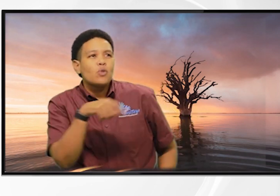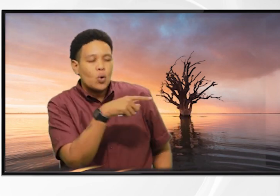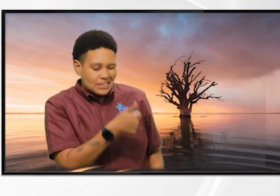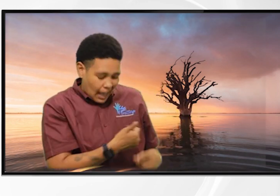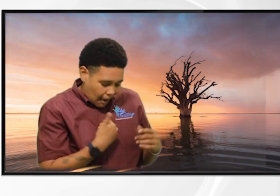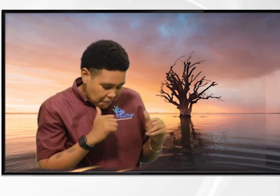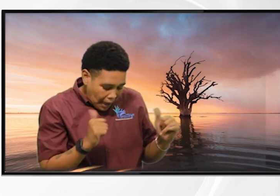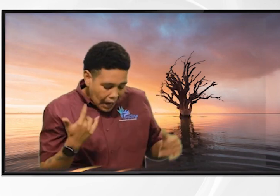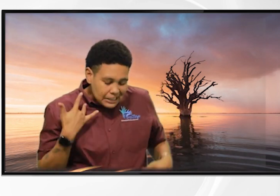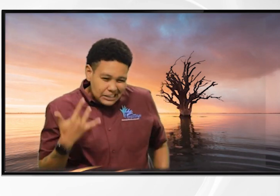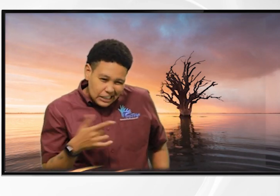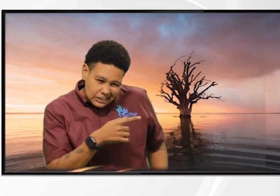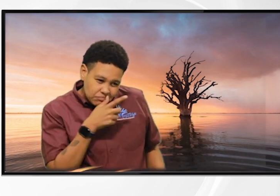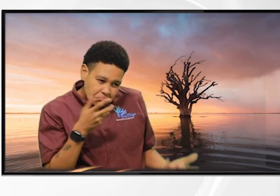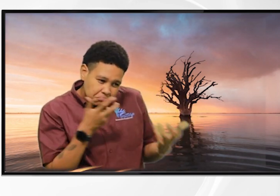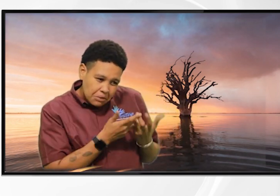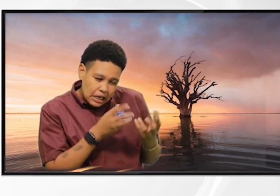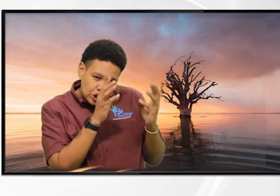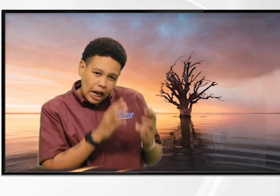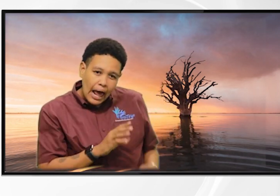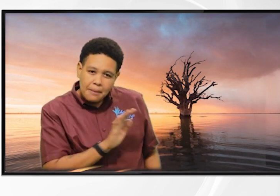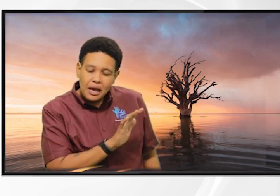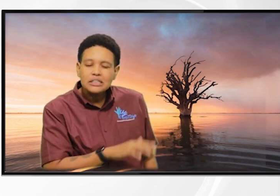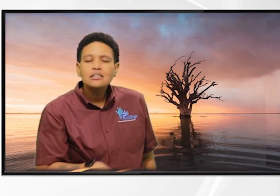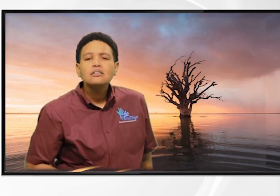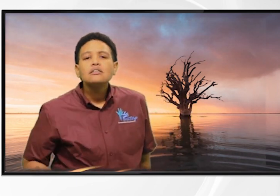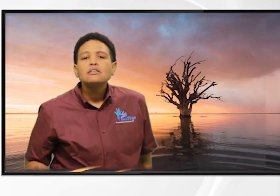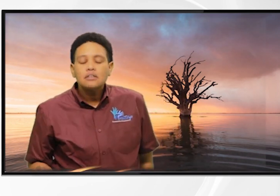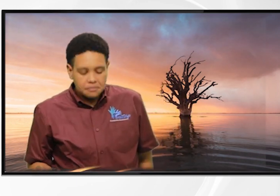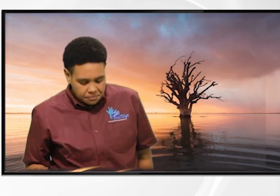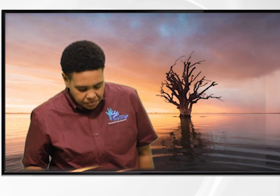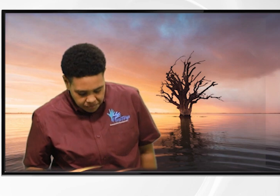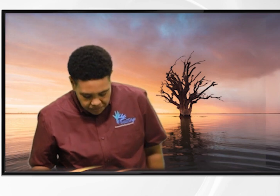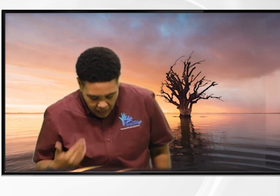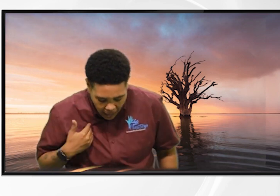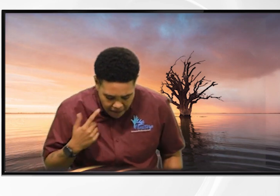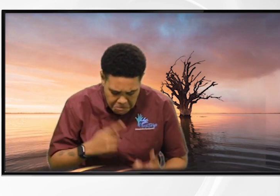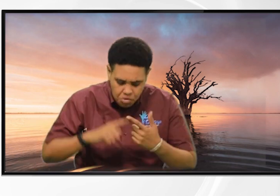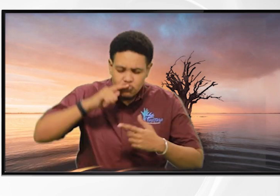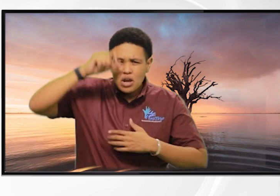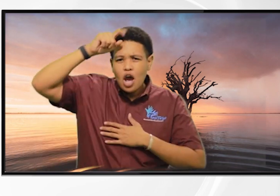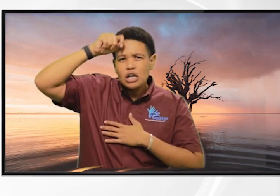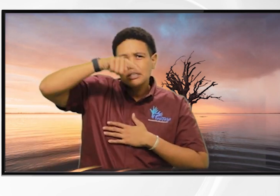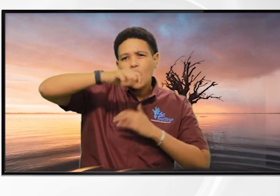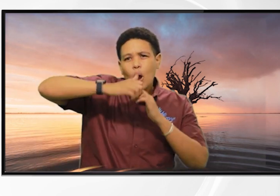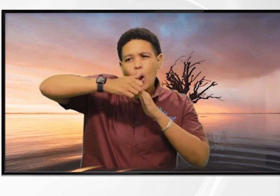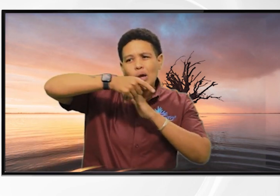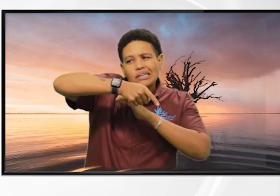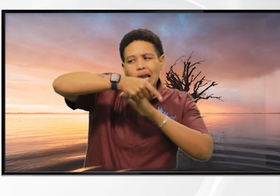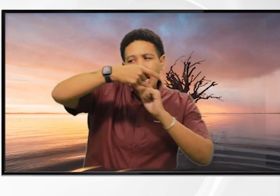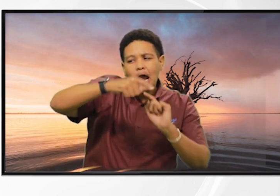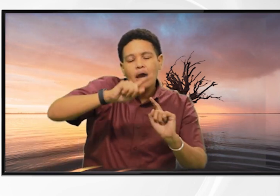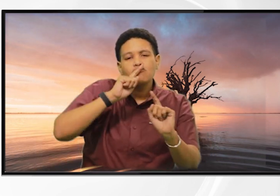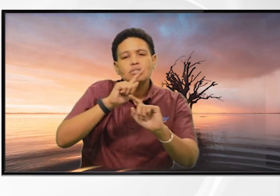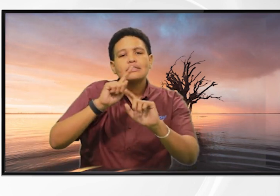any sensitivity to climate. Having an understanding of how those things,